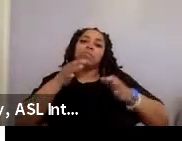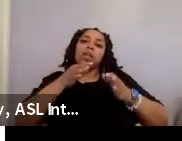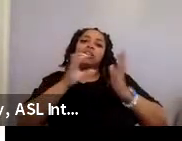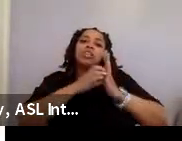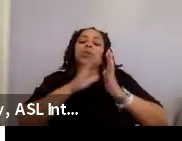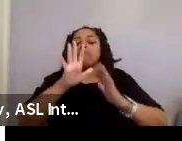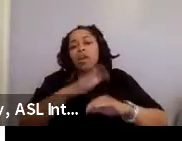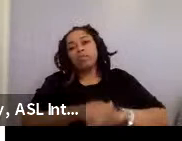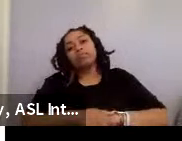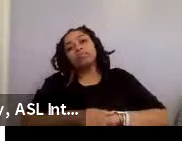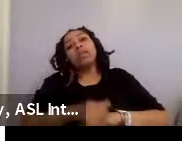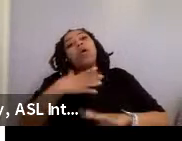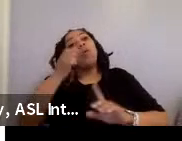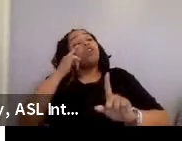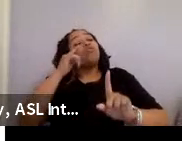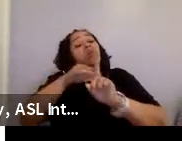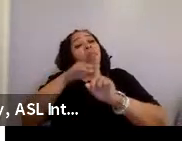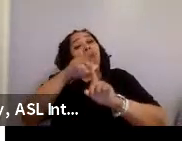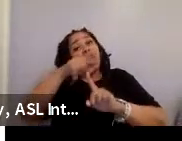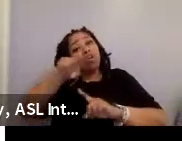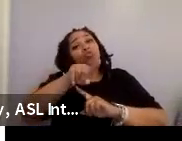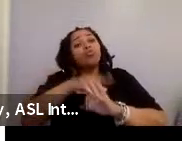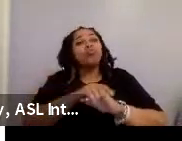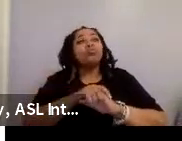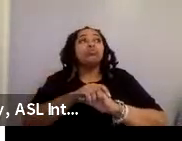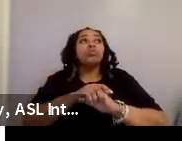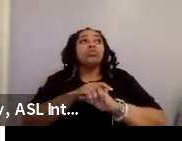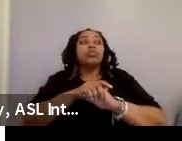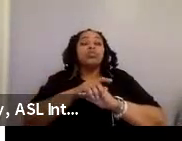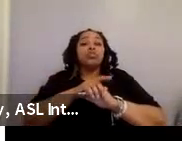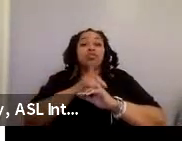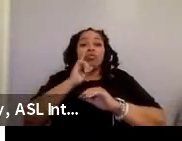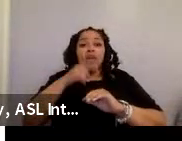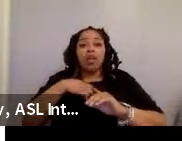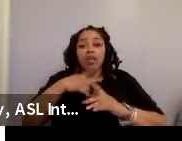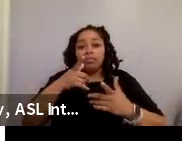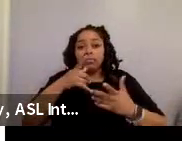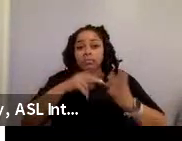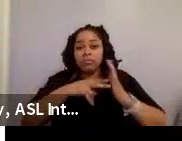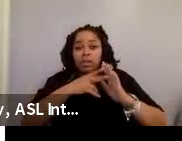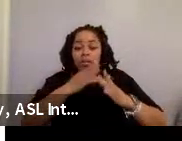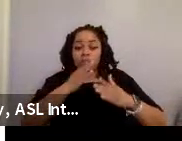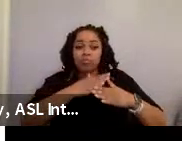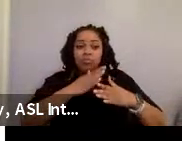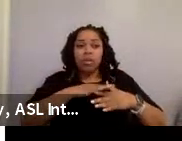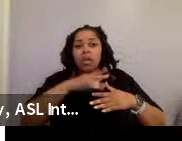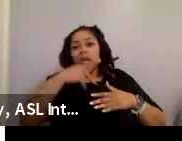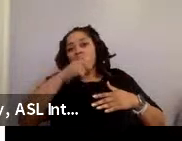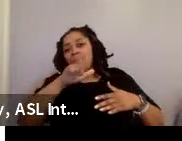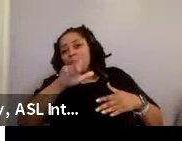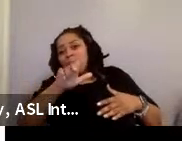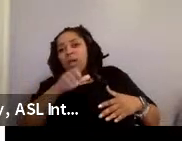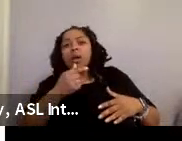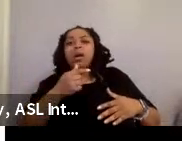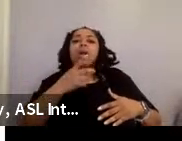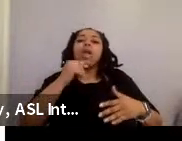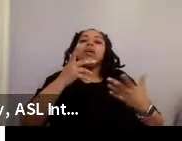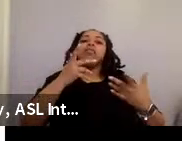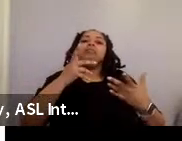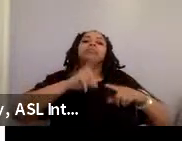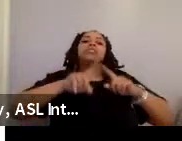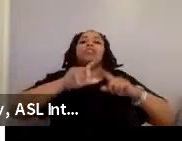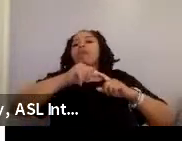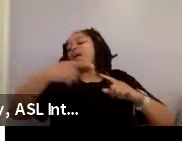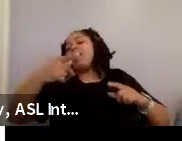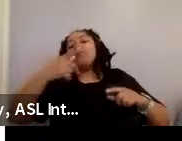want to remind folks that with original 508, we have these distinctions between applets and plugins and embedded apps. None of